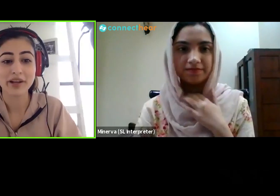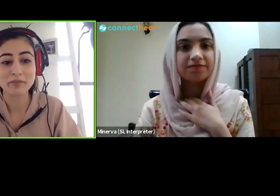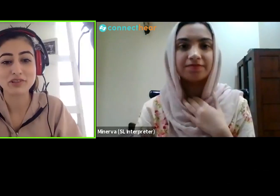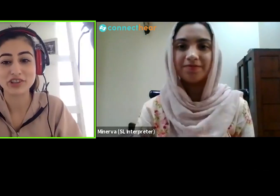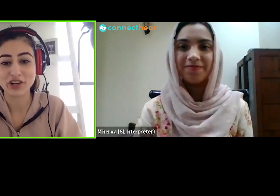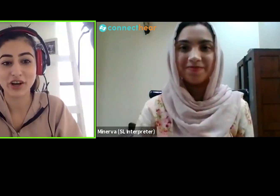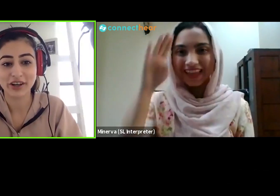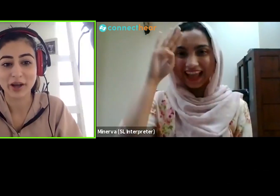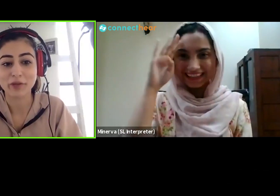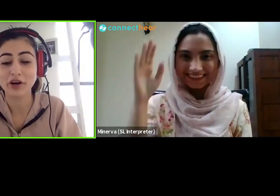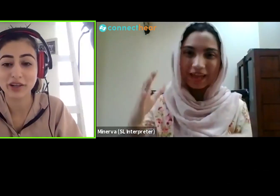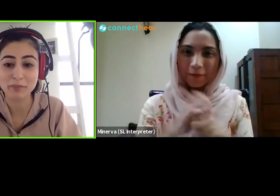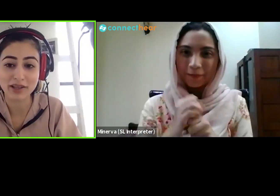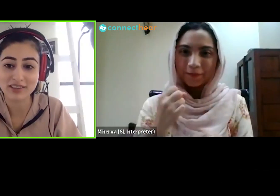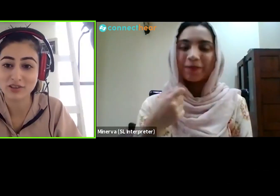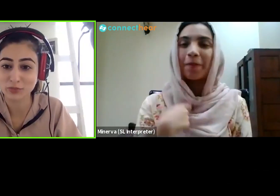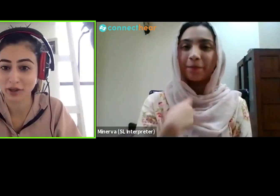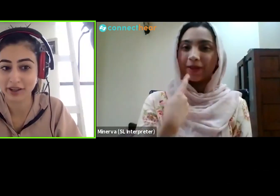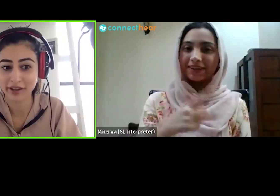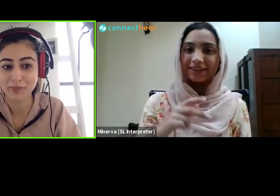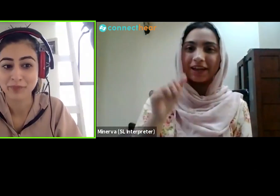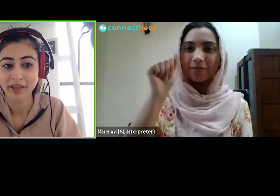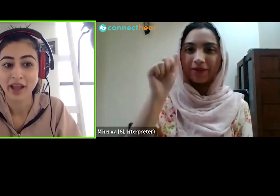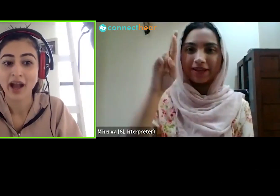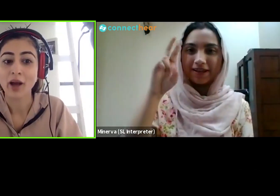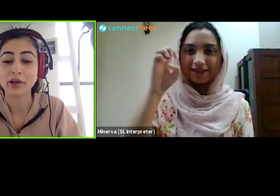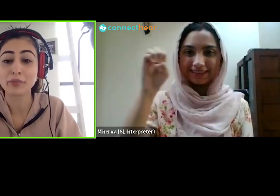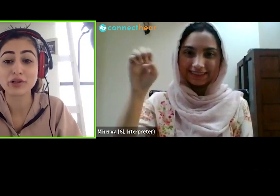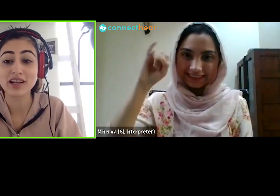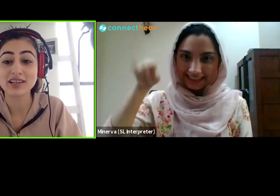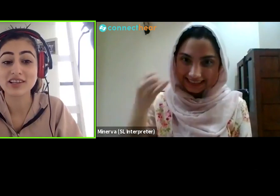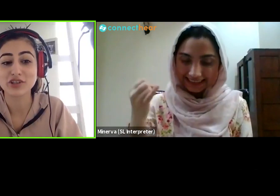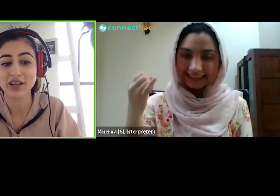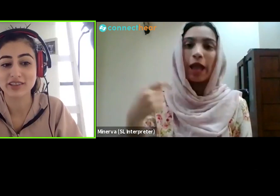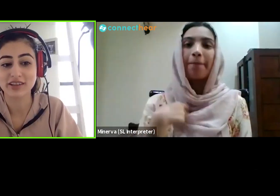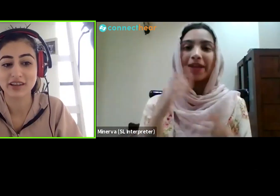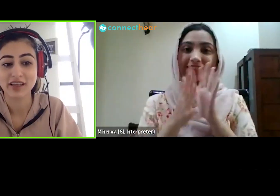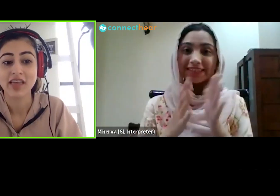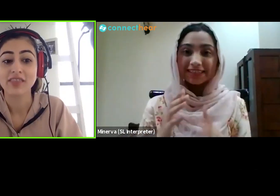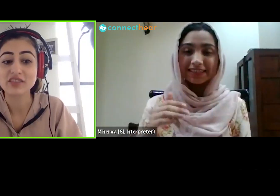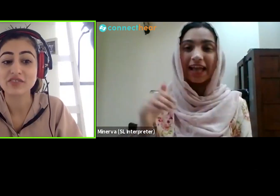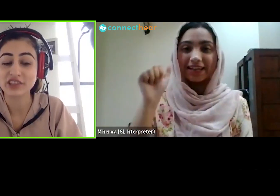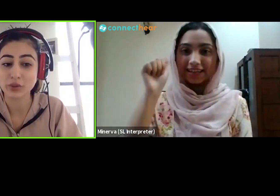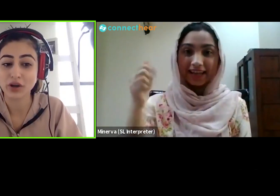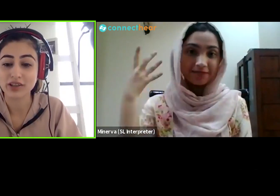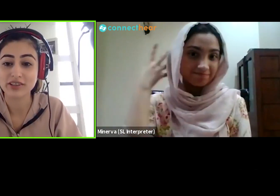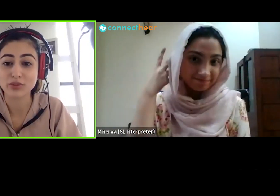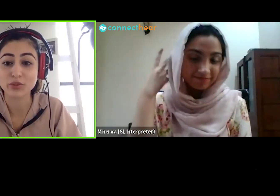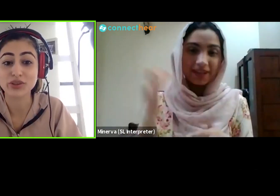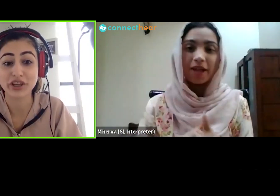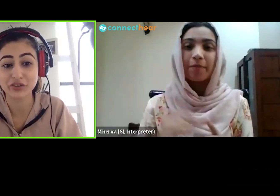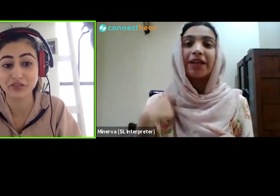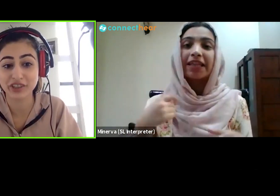Hi, my name is HearAreej Khan. I'm currently based in Dubai. I'm a computer science educator. This video cast